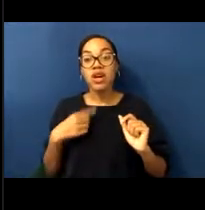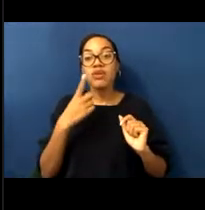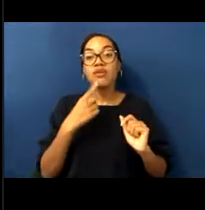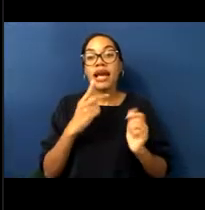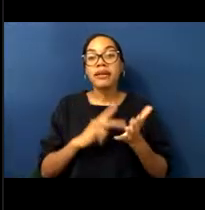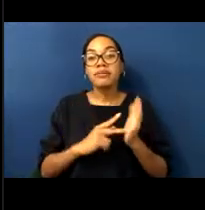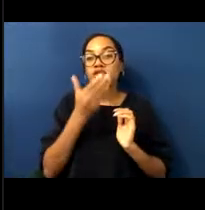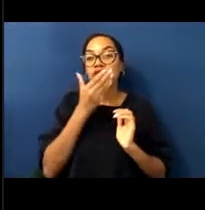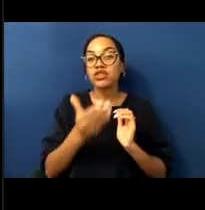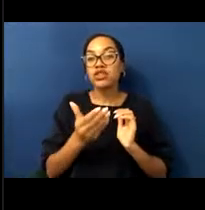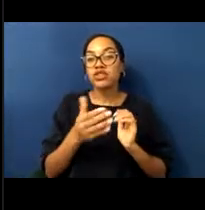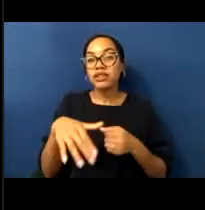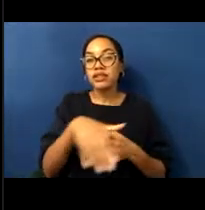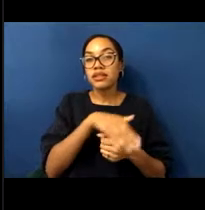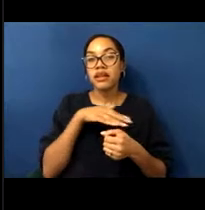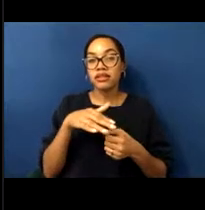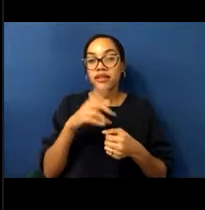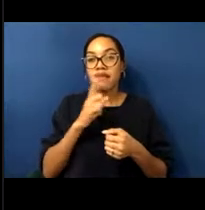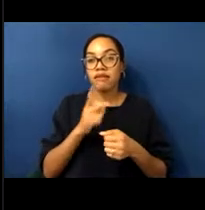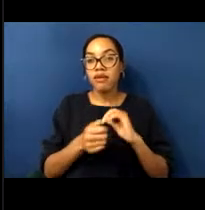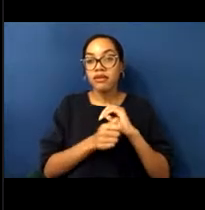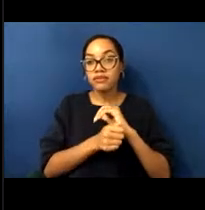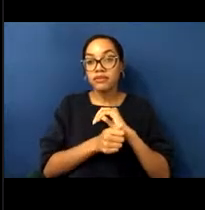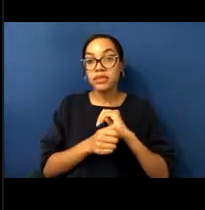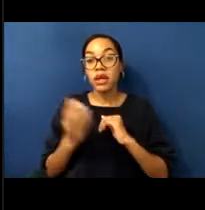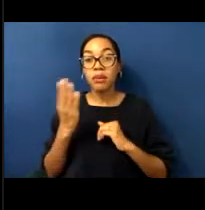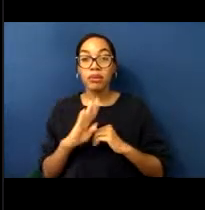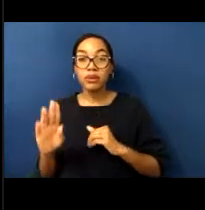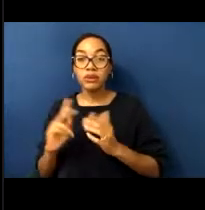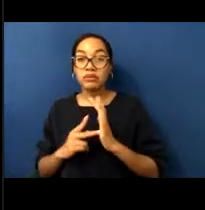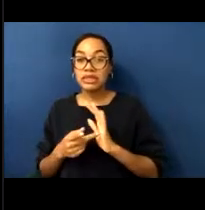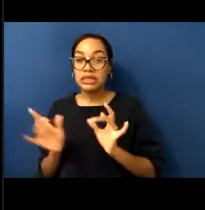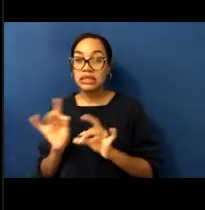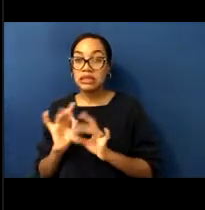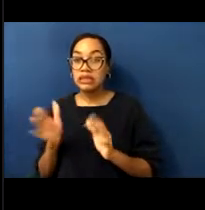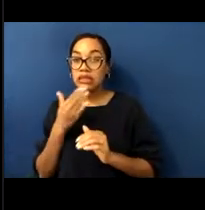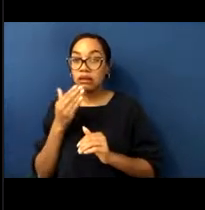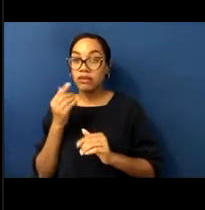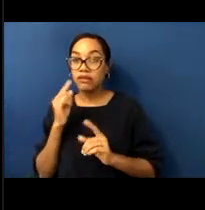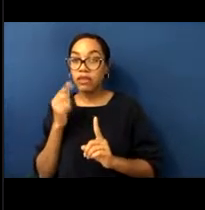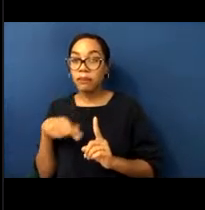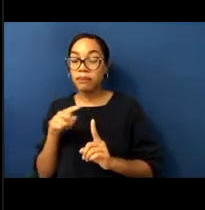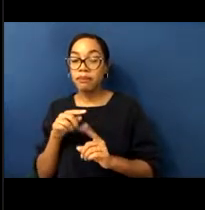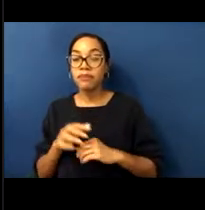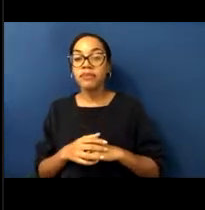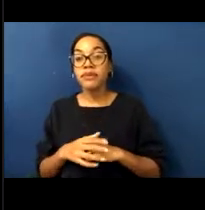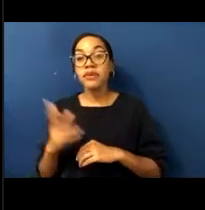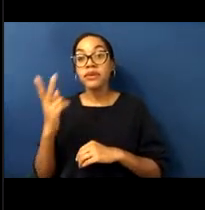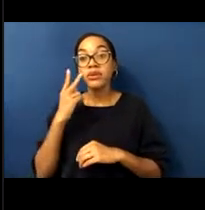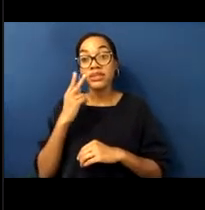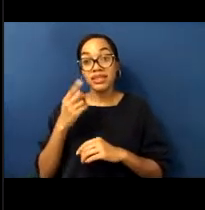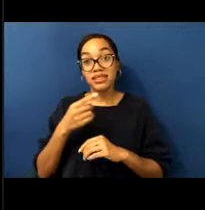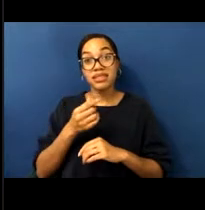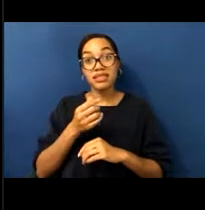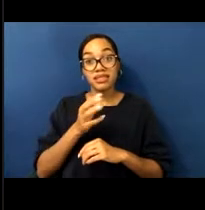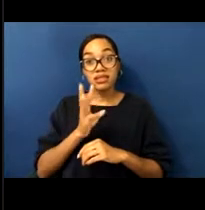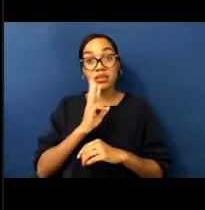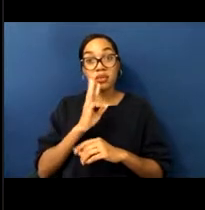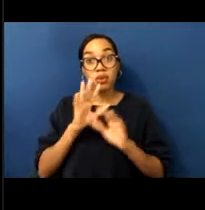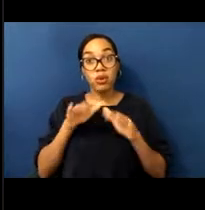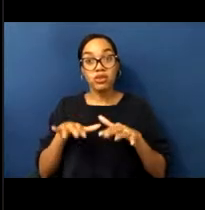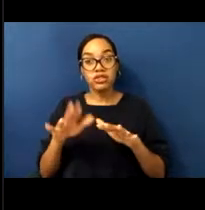habitat, and then blue areas would be not so good. So red is good, blue is not so good. And what you can see is that as the ocean is projected